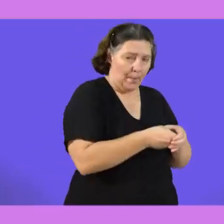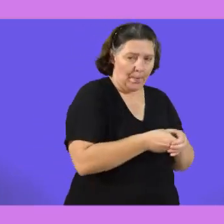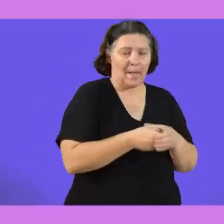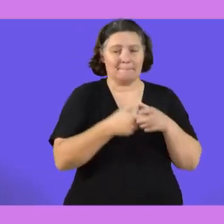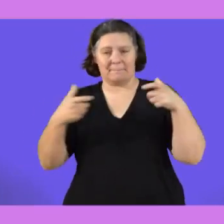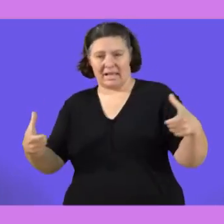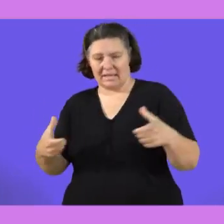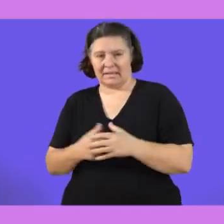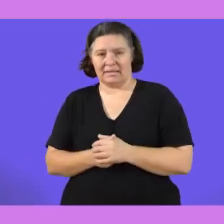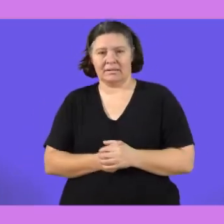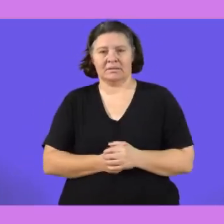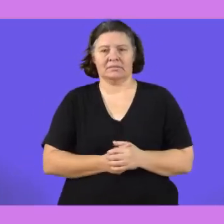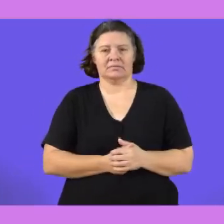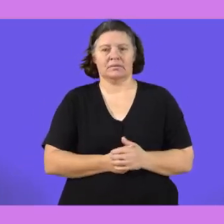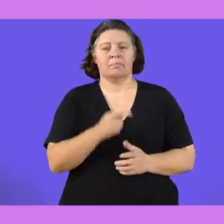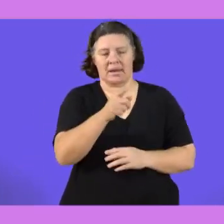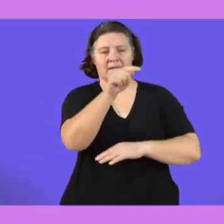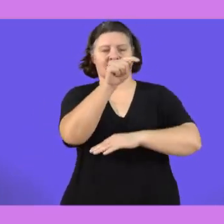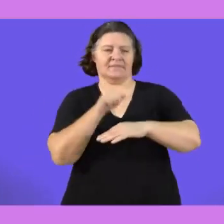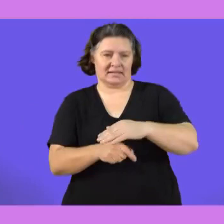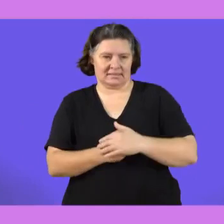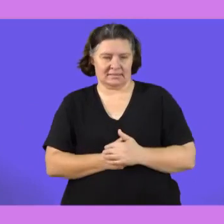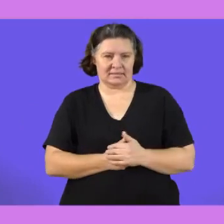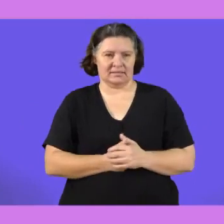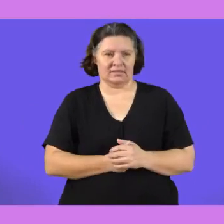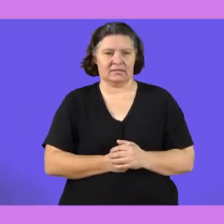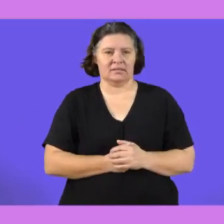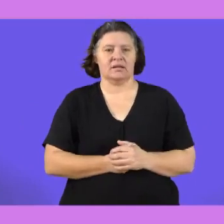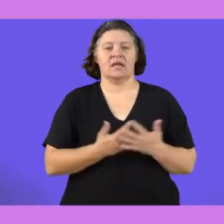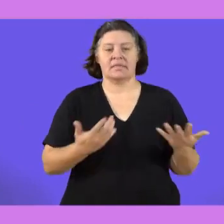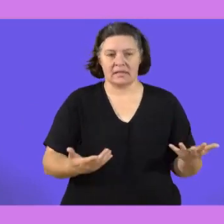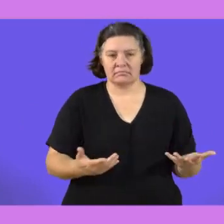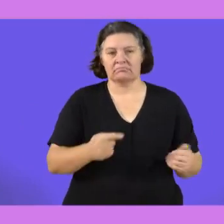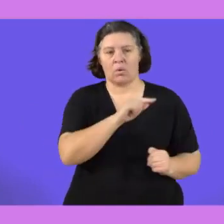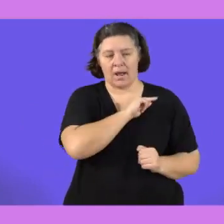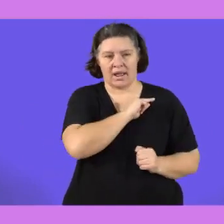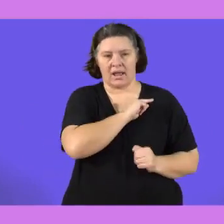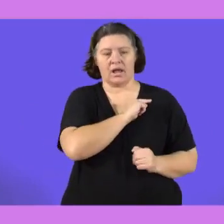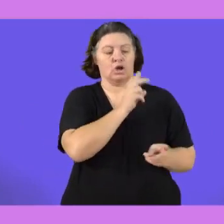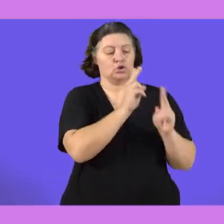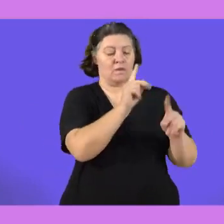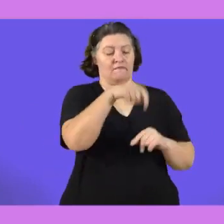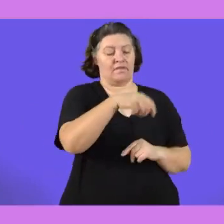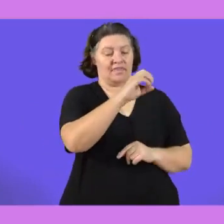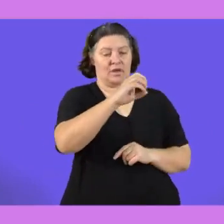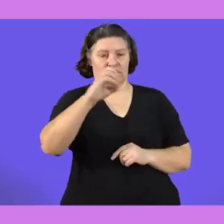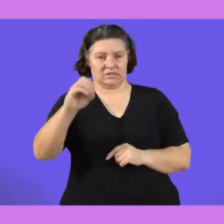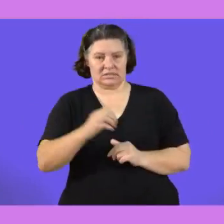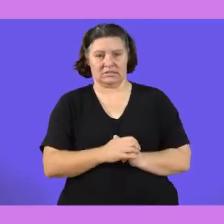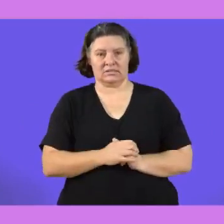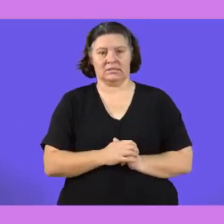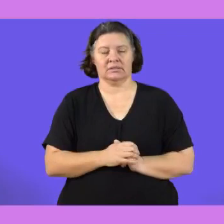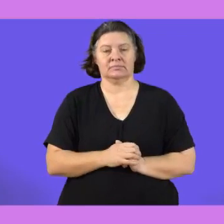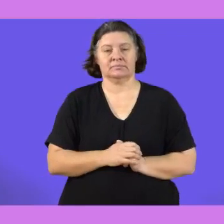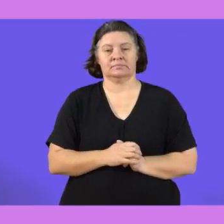small to big. And if you look here, I'm saying small to big, we will divide. All right? So therefore, I will take my 12,000.